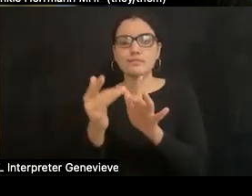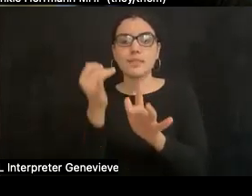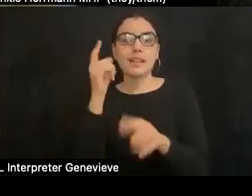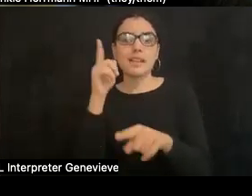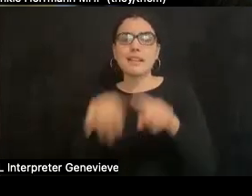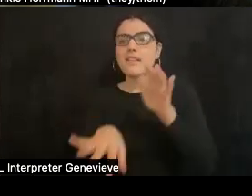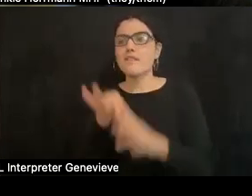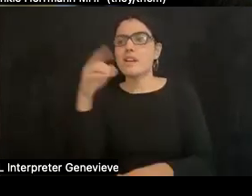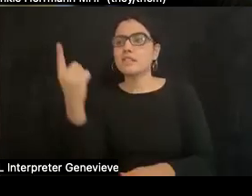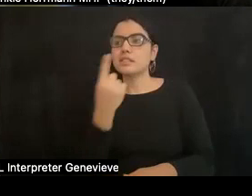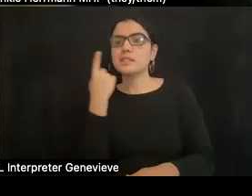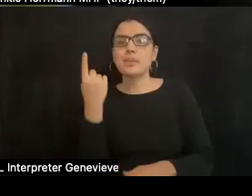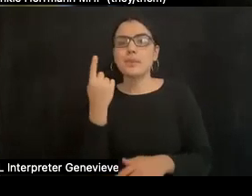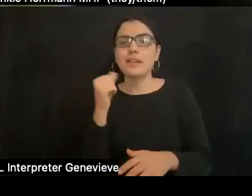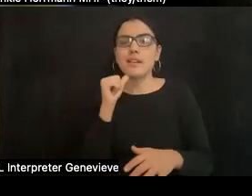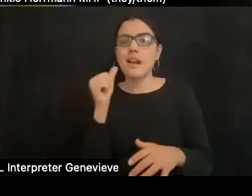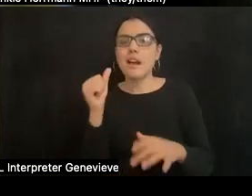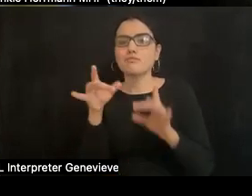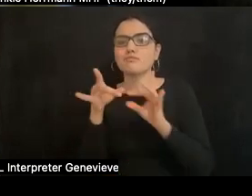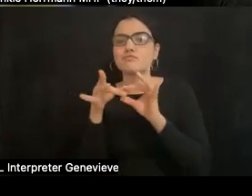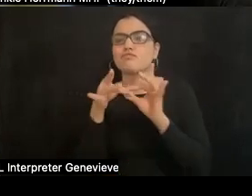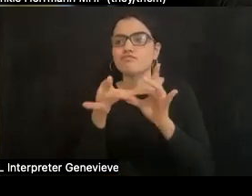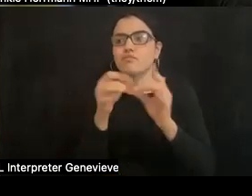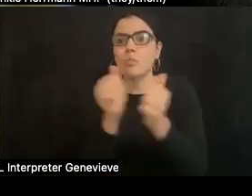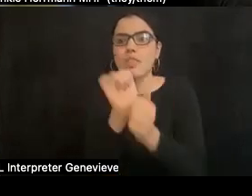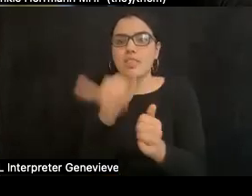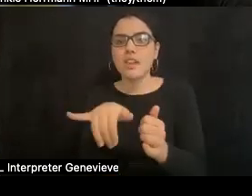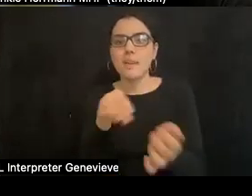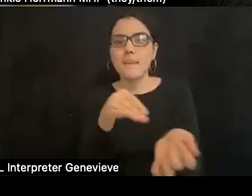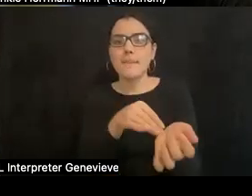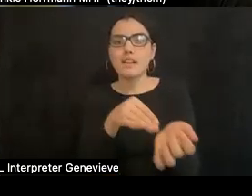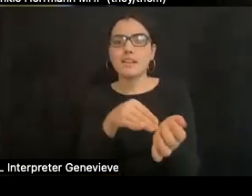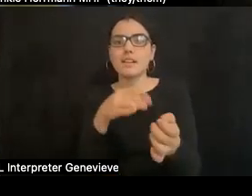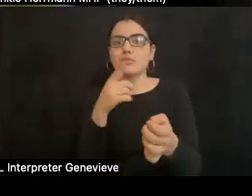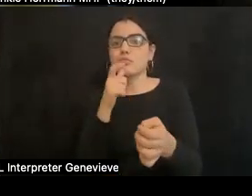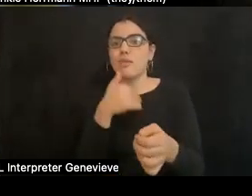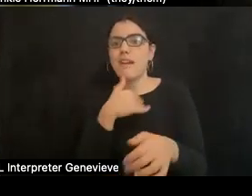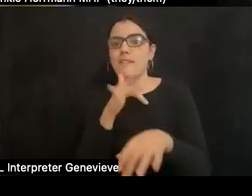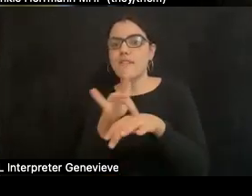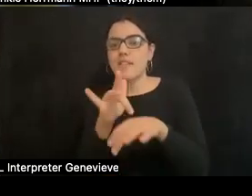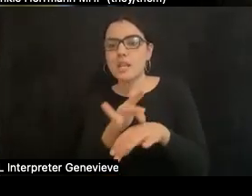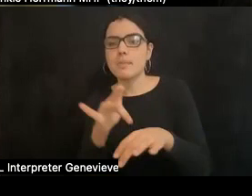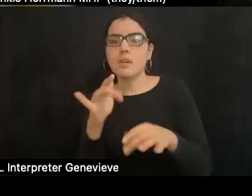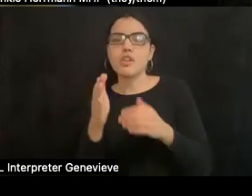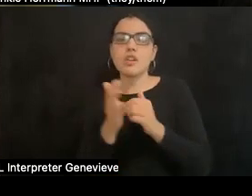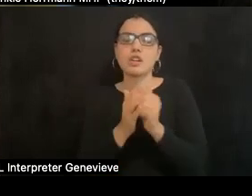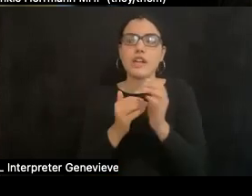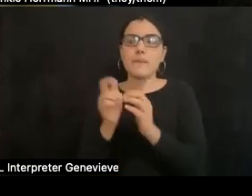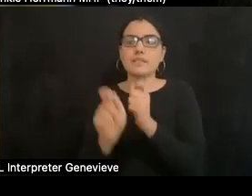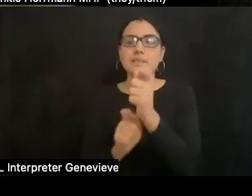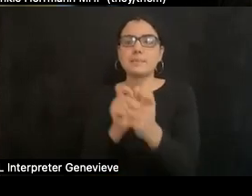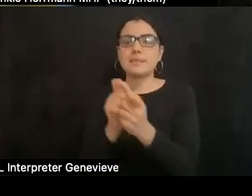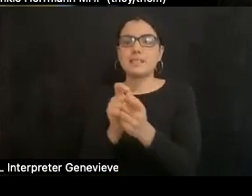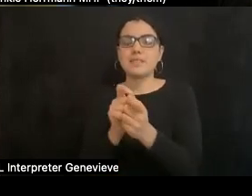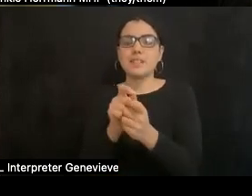find anyone who was in network who had availability and was comfortable with the specific level of